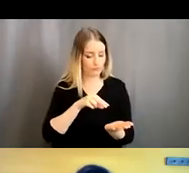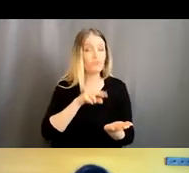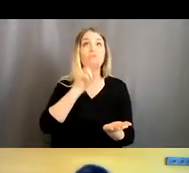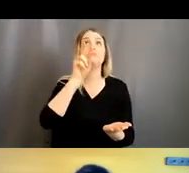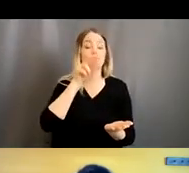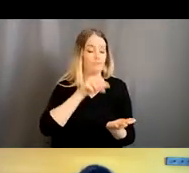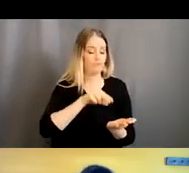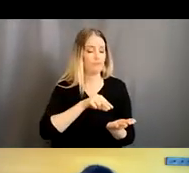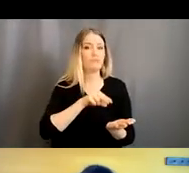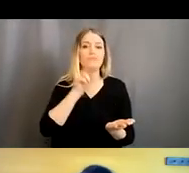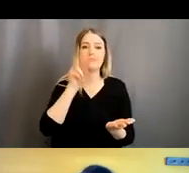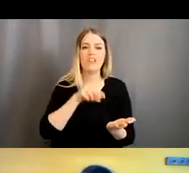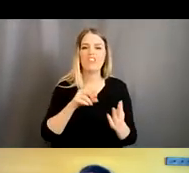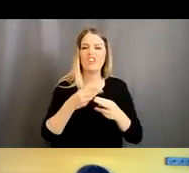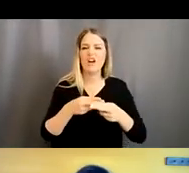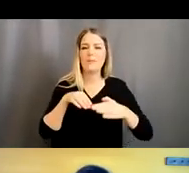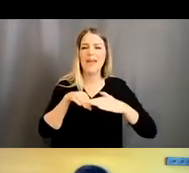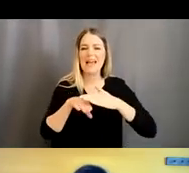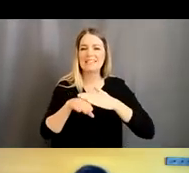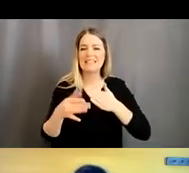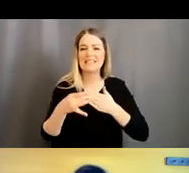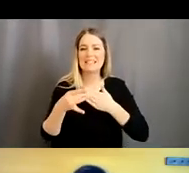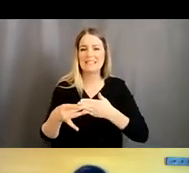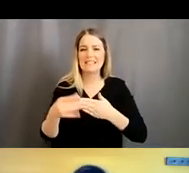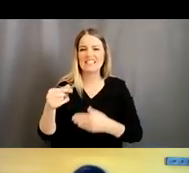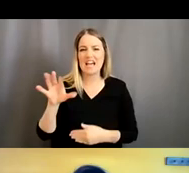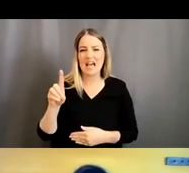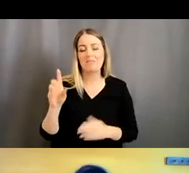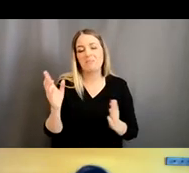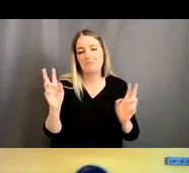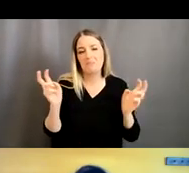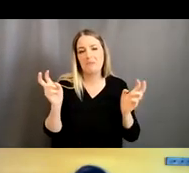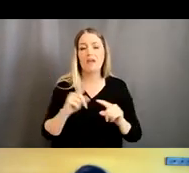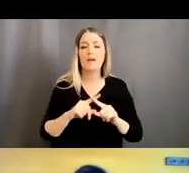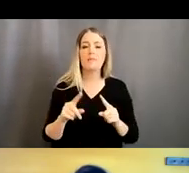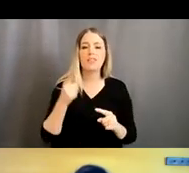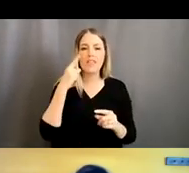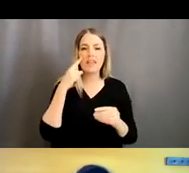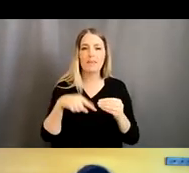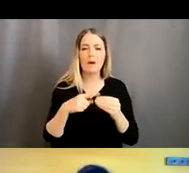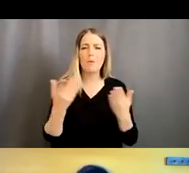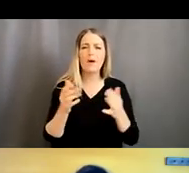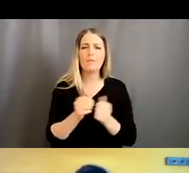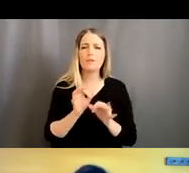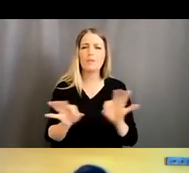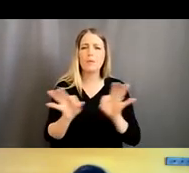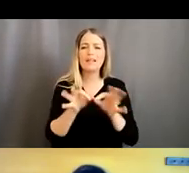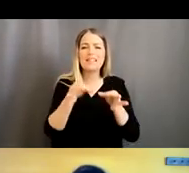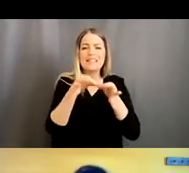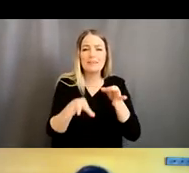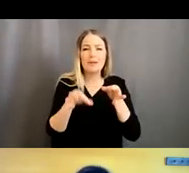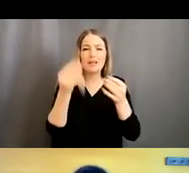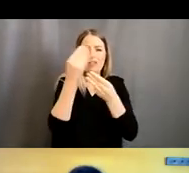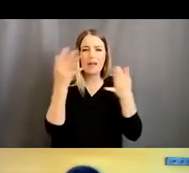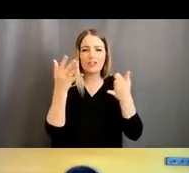these access guides, but it is where, again, you can think about what is the most important, simple information to put in